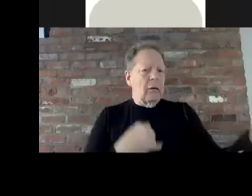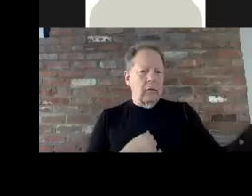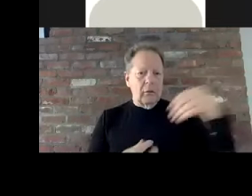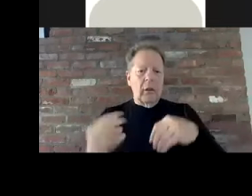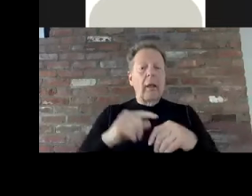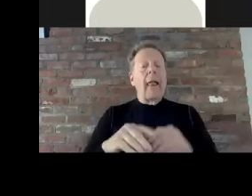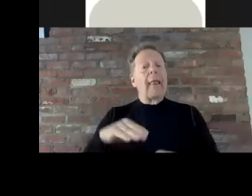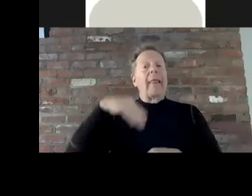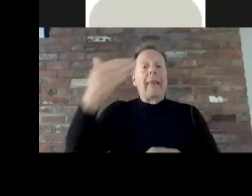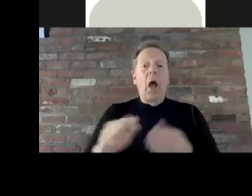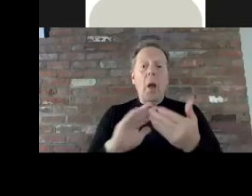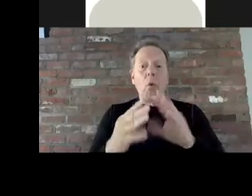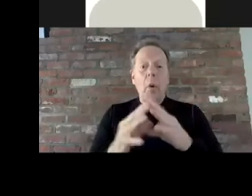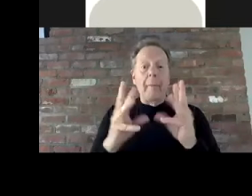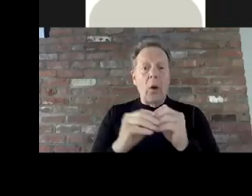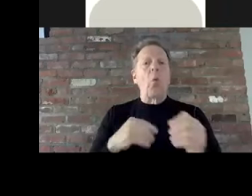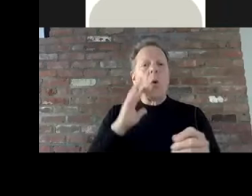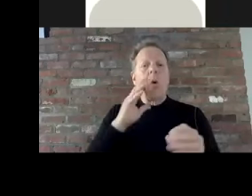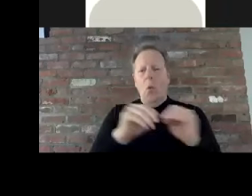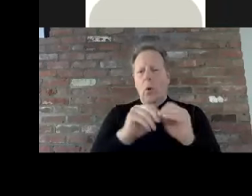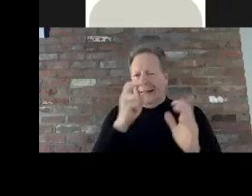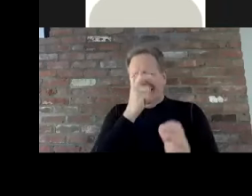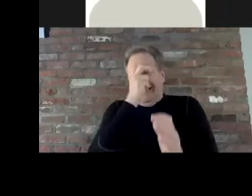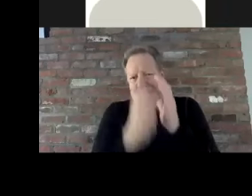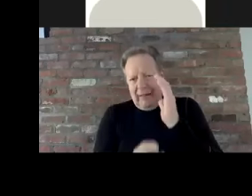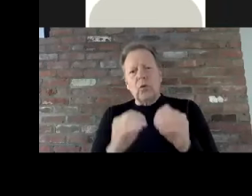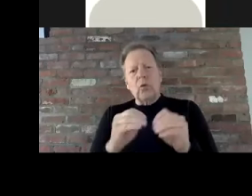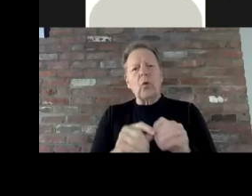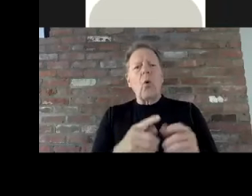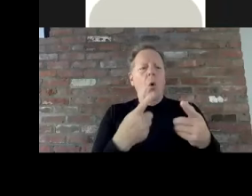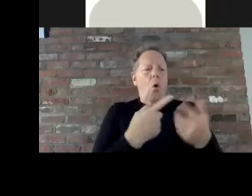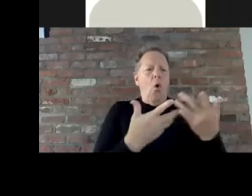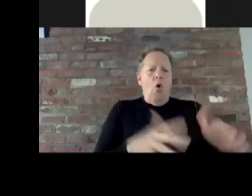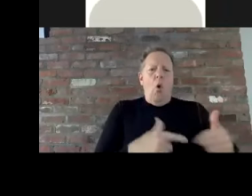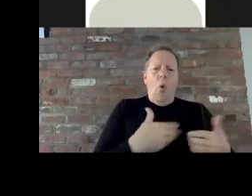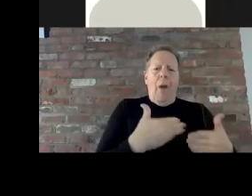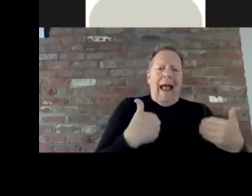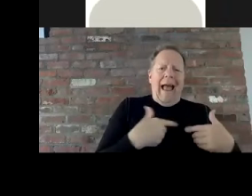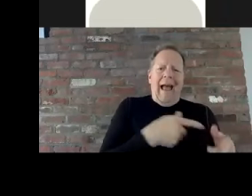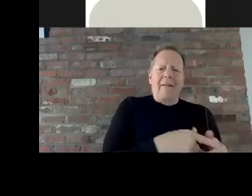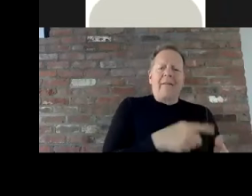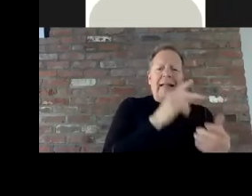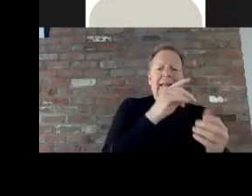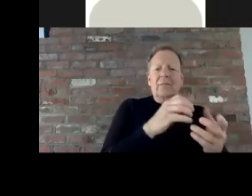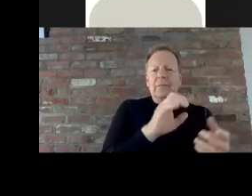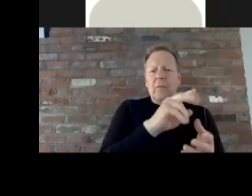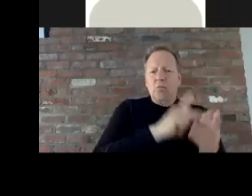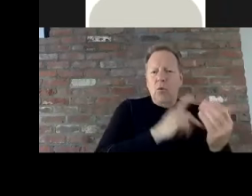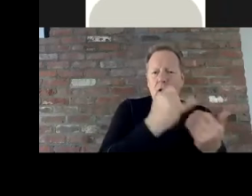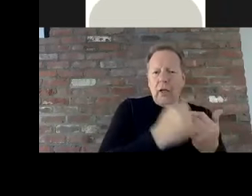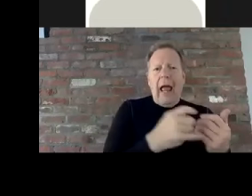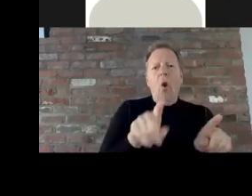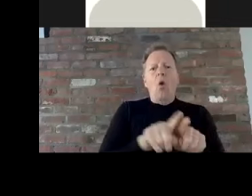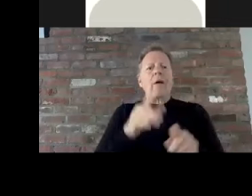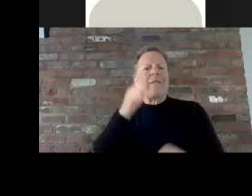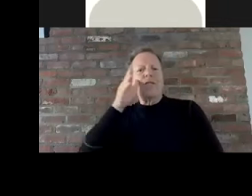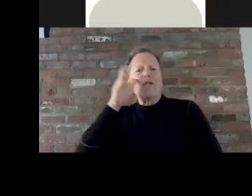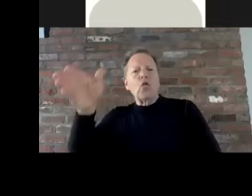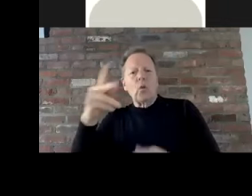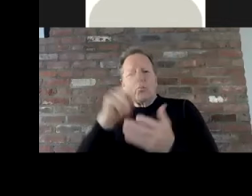community meeting, we expect to dive more deeply into existing projects, as well as parallel projects that we're collaborating with.